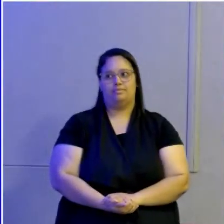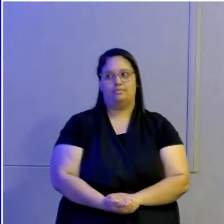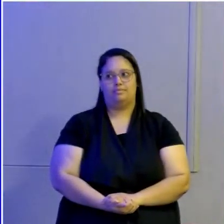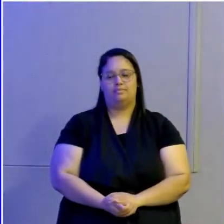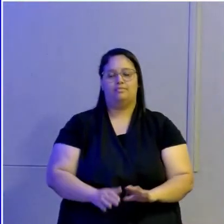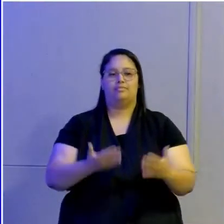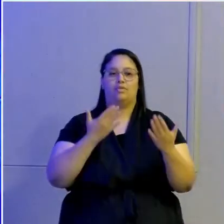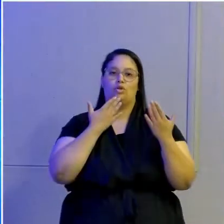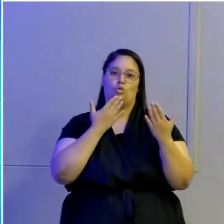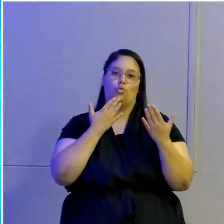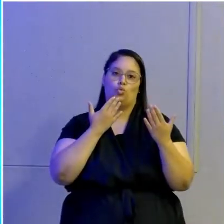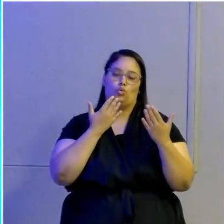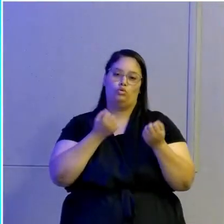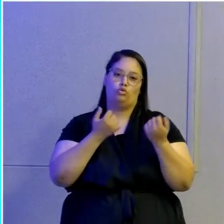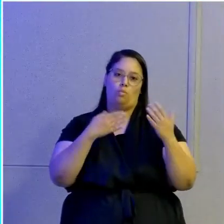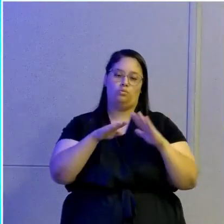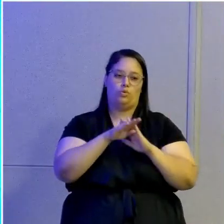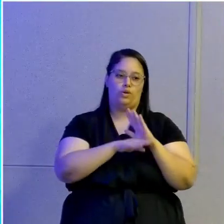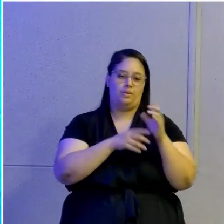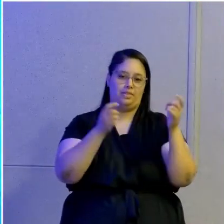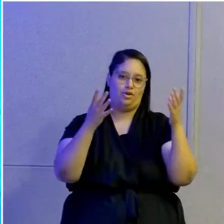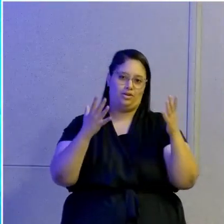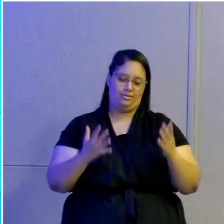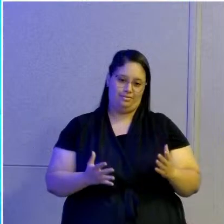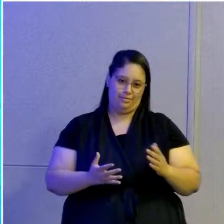Thank you very much, Program Director,